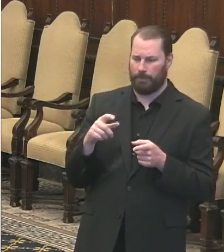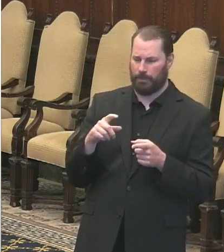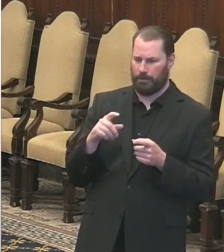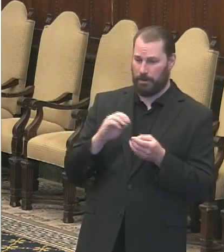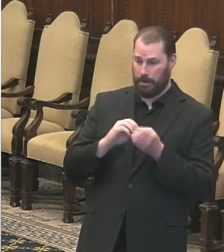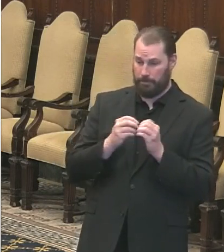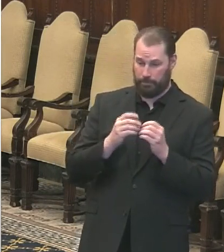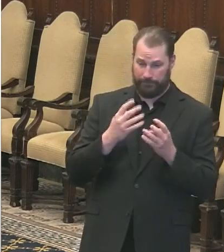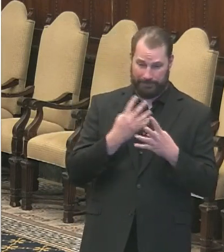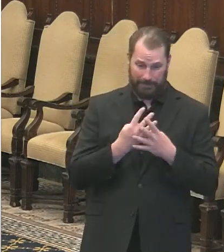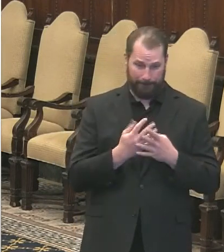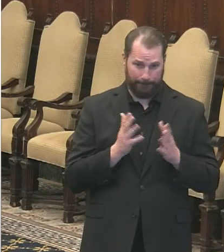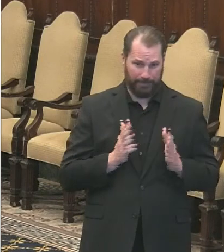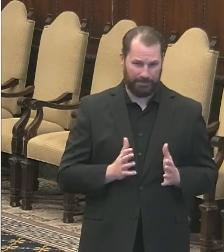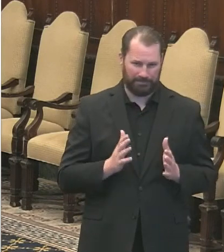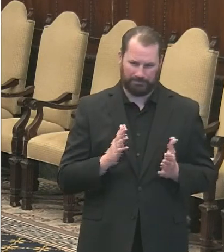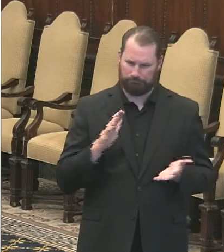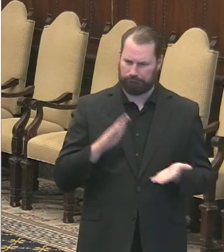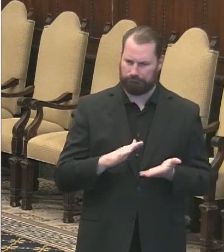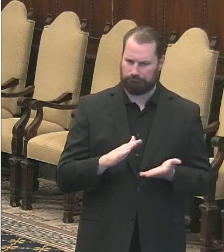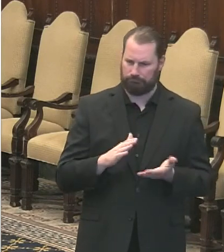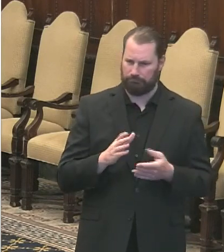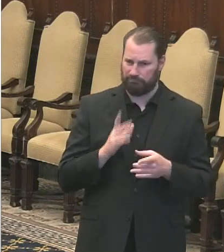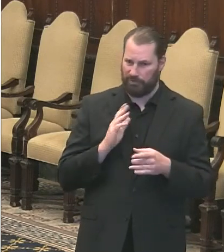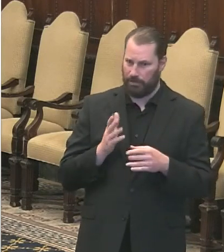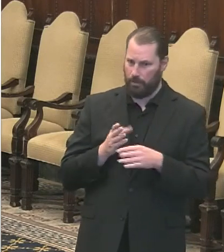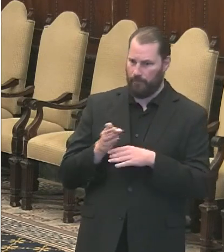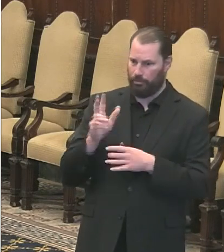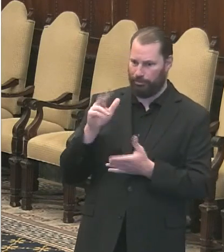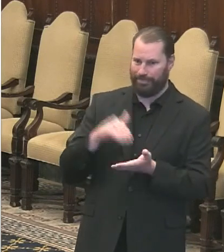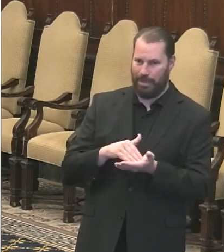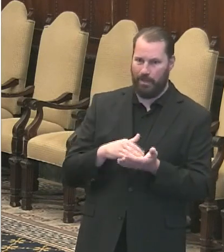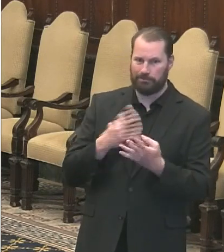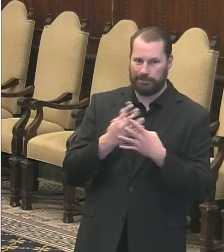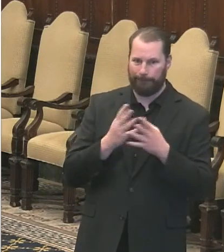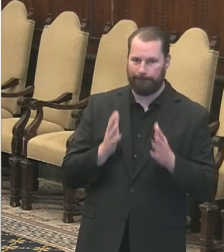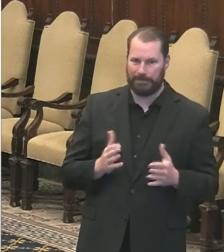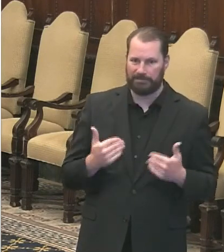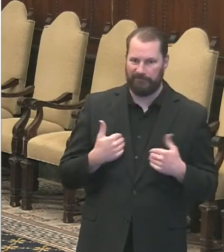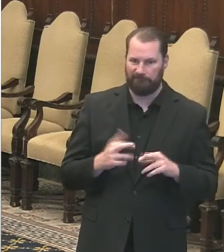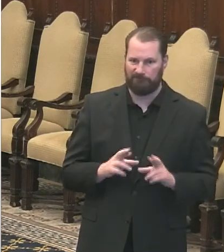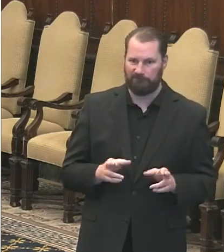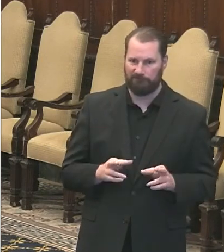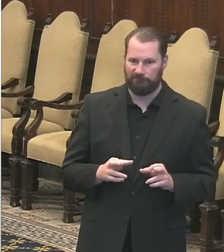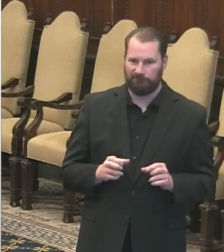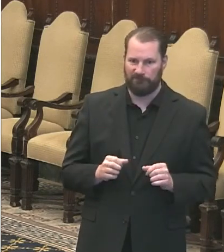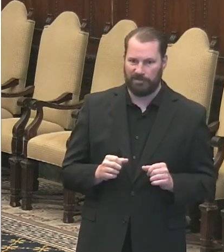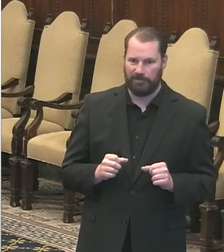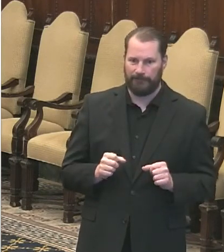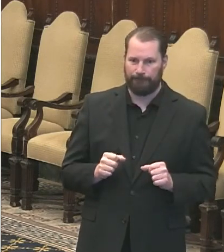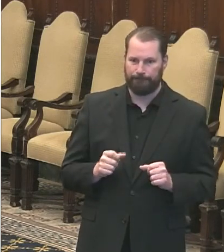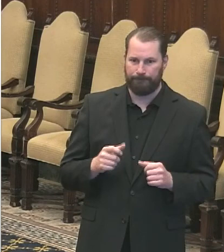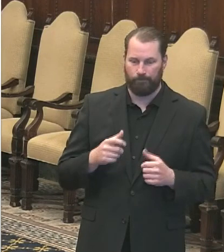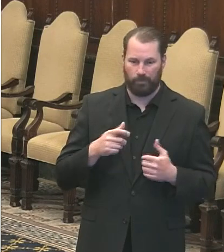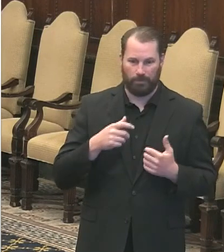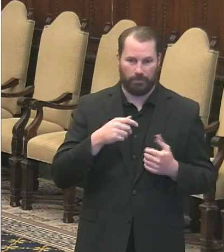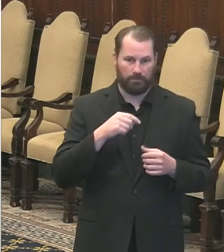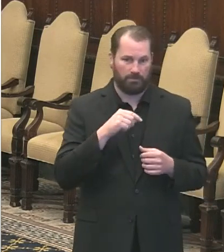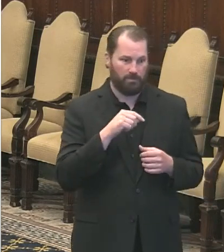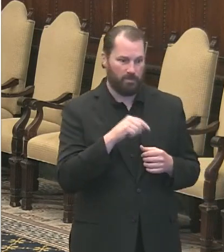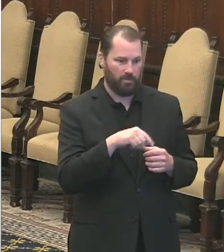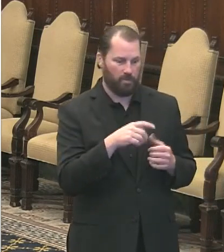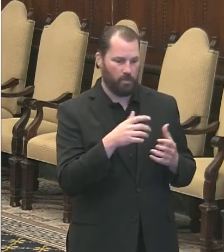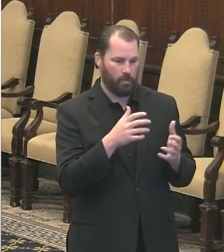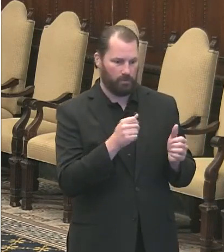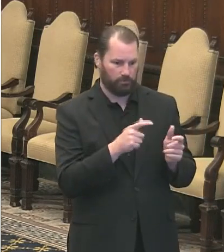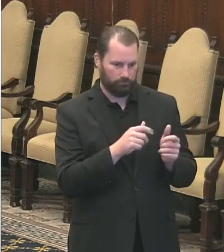jail, and we had no more than 200 became infected. And so it was the infection control practices that the jail put in place, following